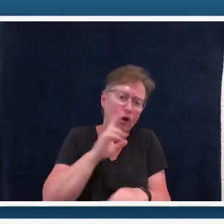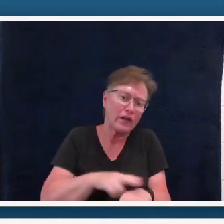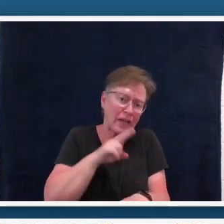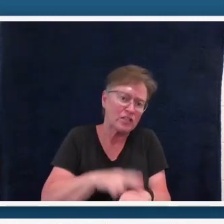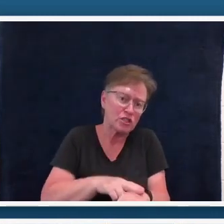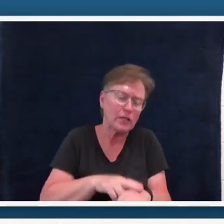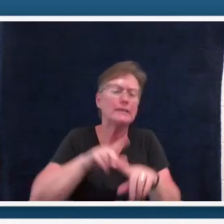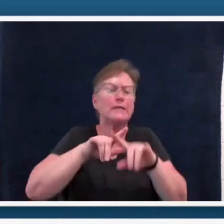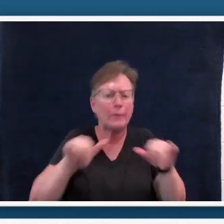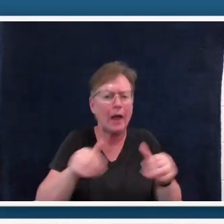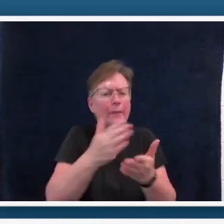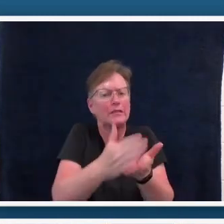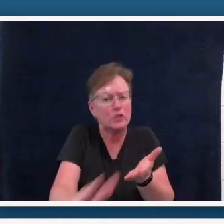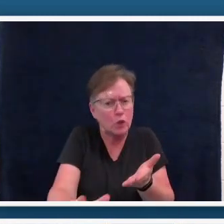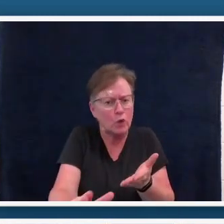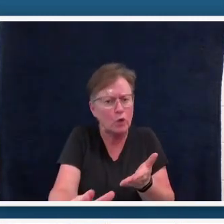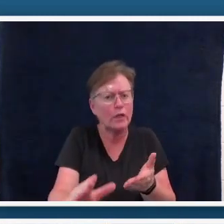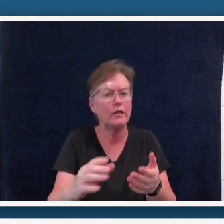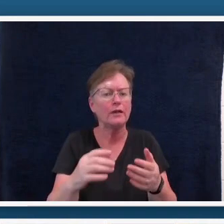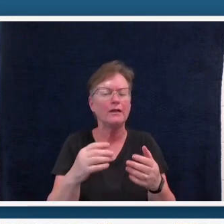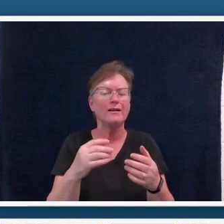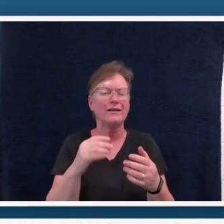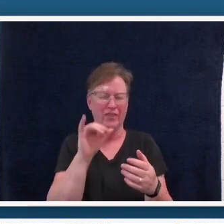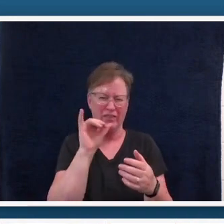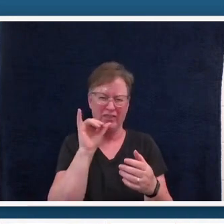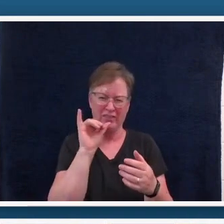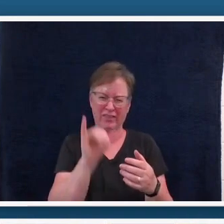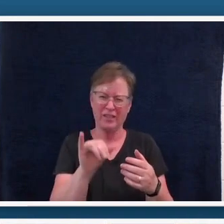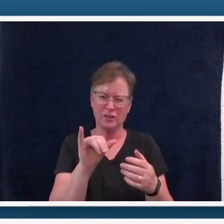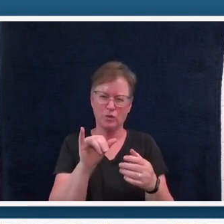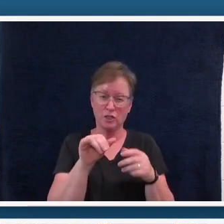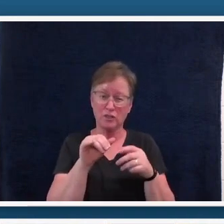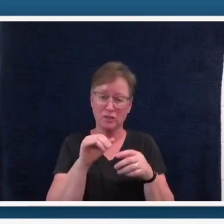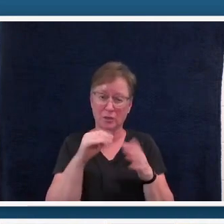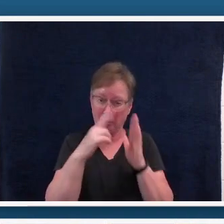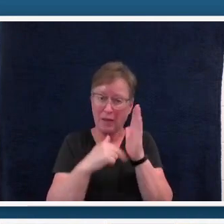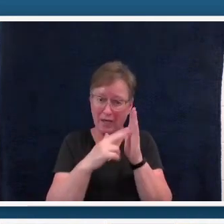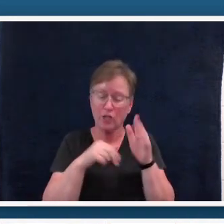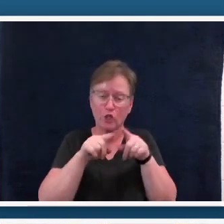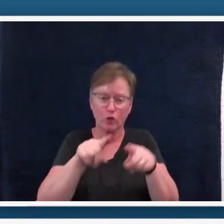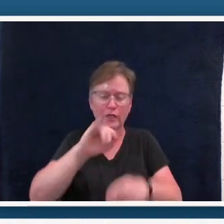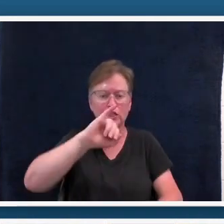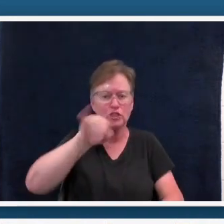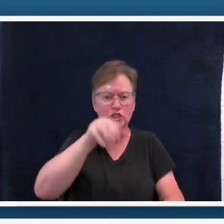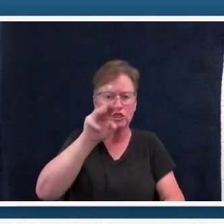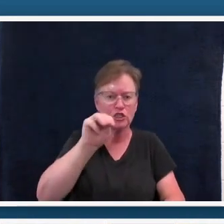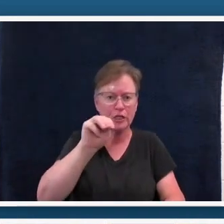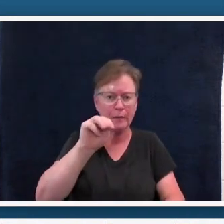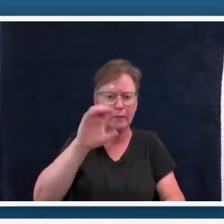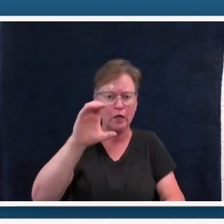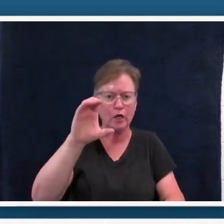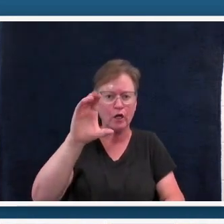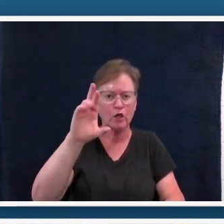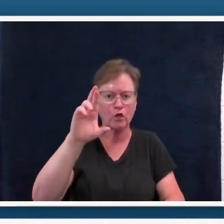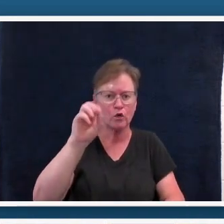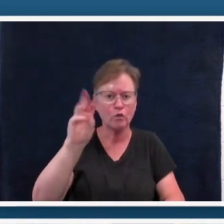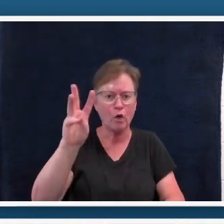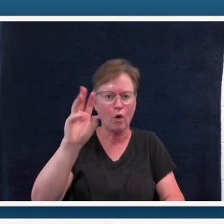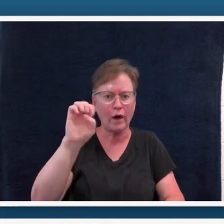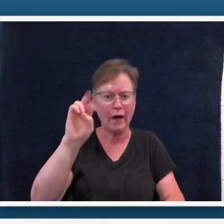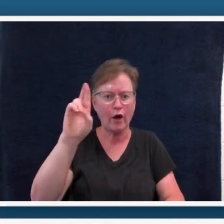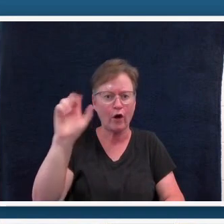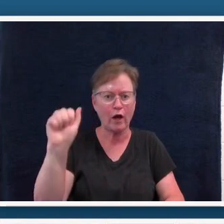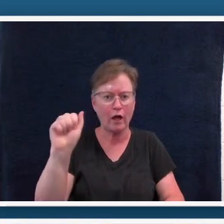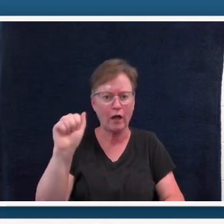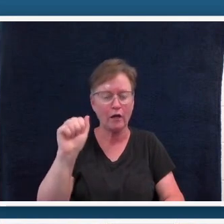it. This mural was created during the Jim Crow era when post offices, like the one where this mural still hangs, were